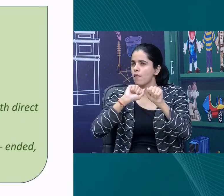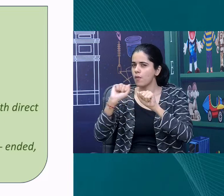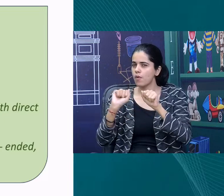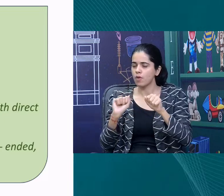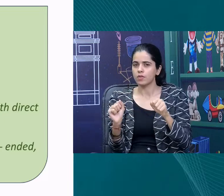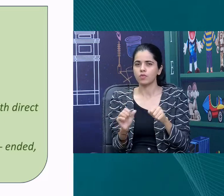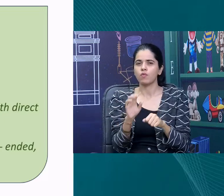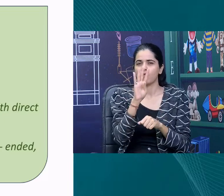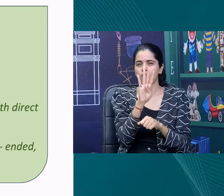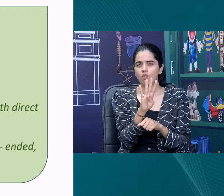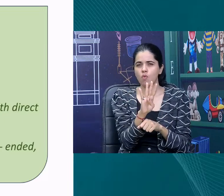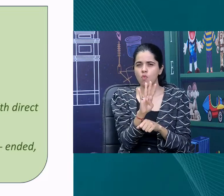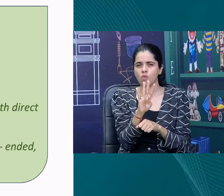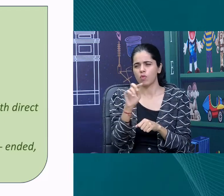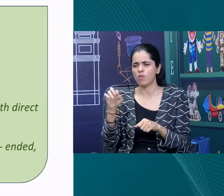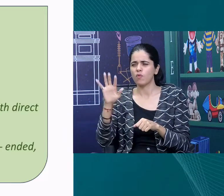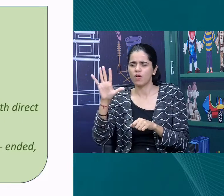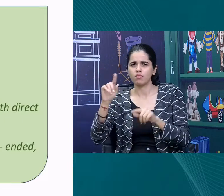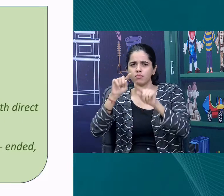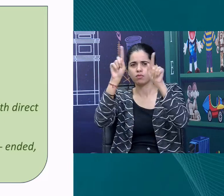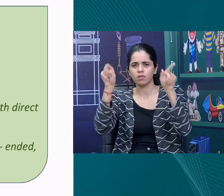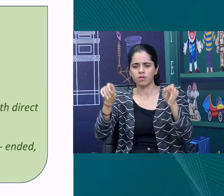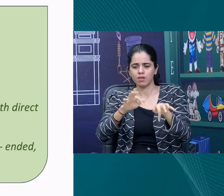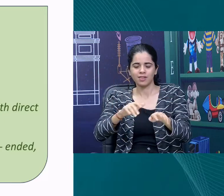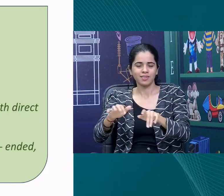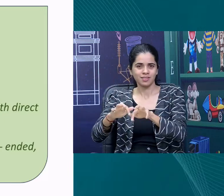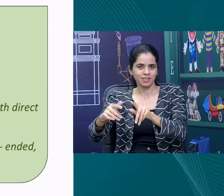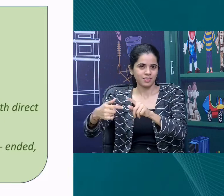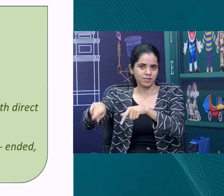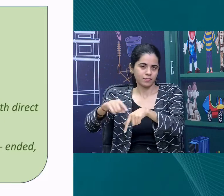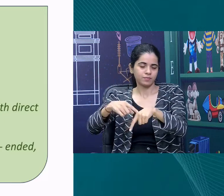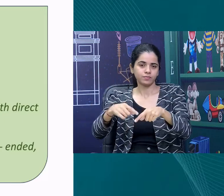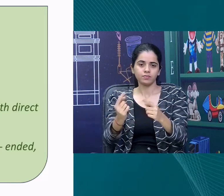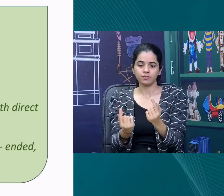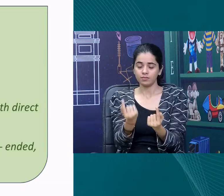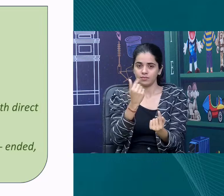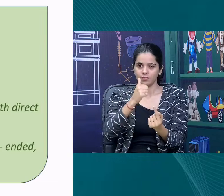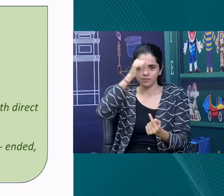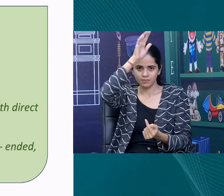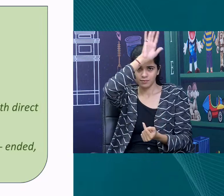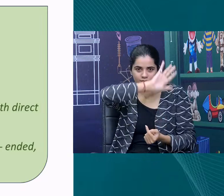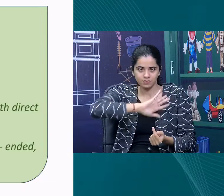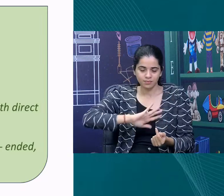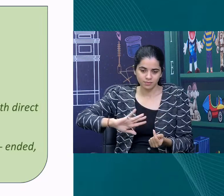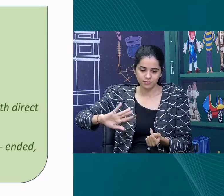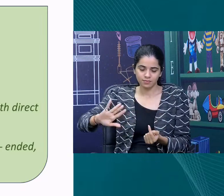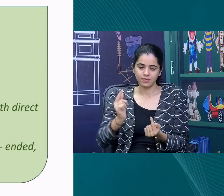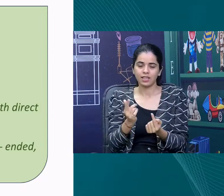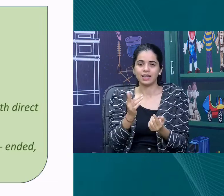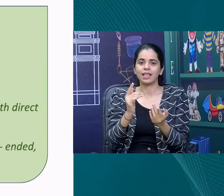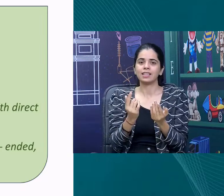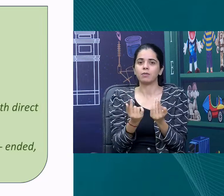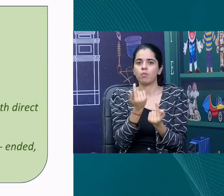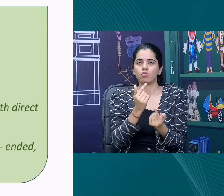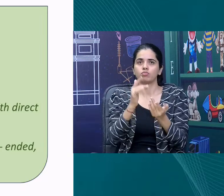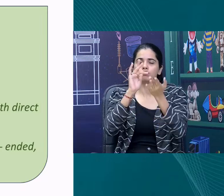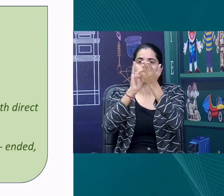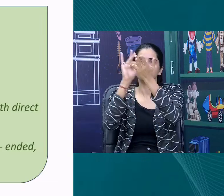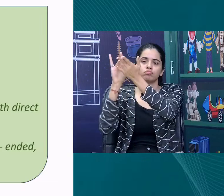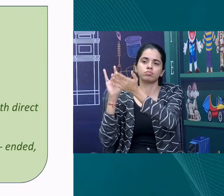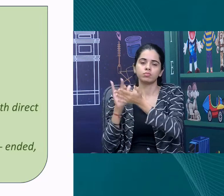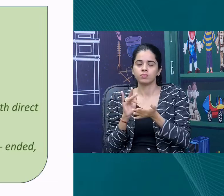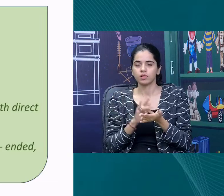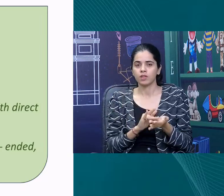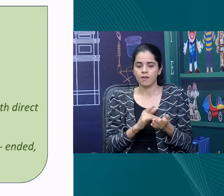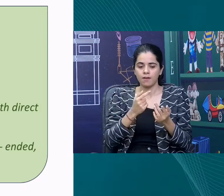5 computers, each one was a station. Each group, she split the whole political map into 6 regions, and each one had 1